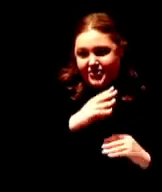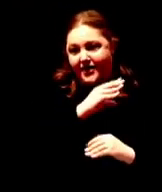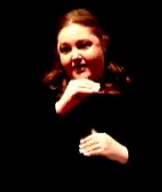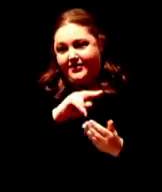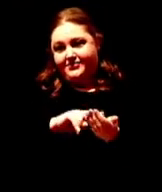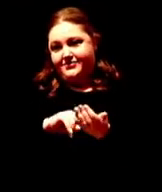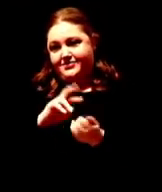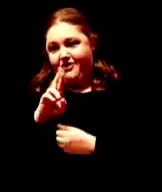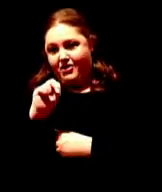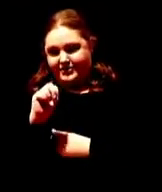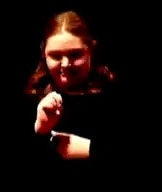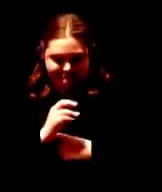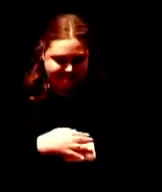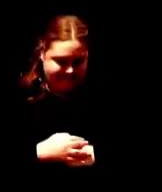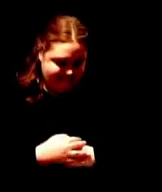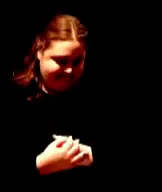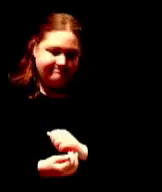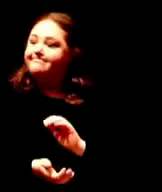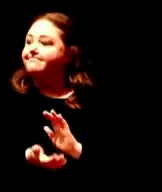an RN.